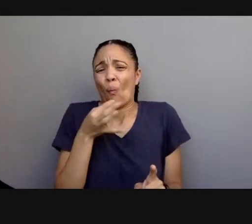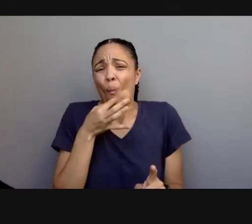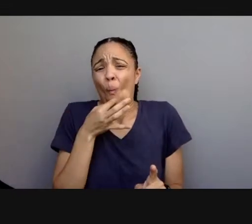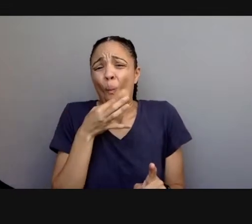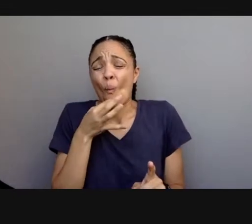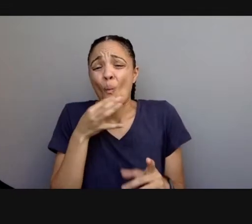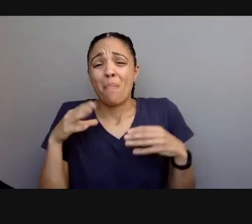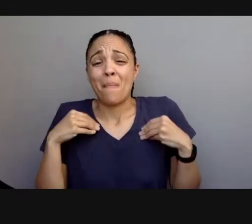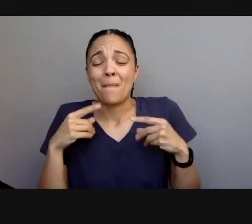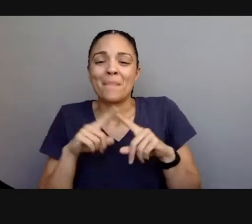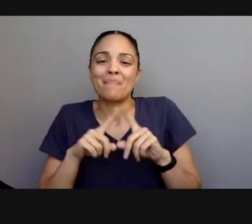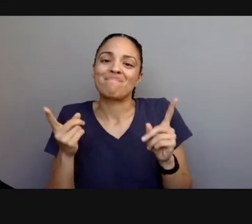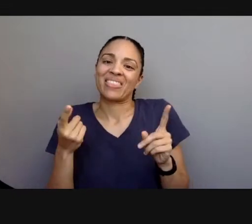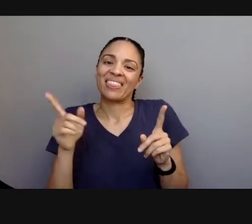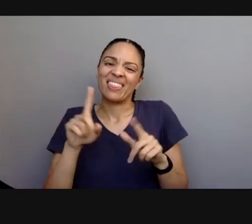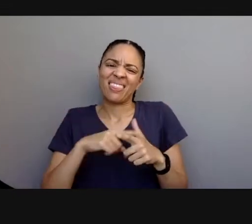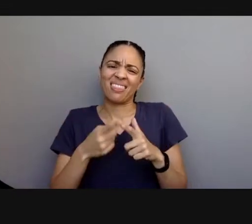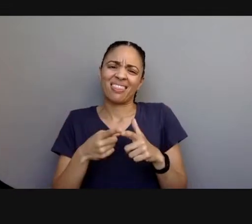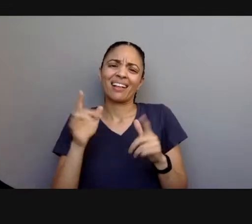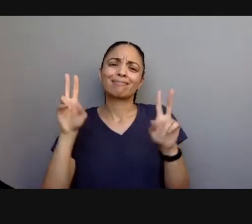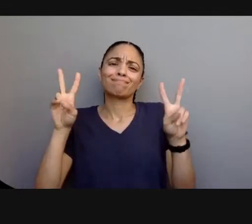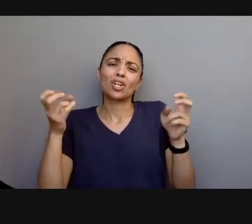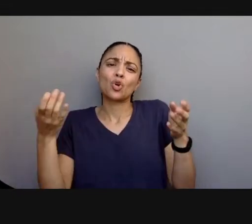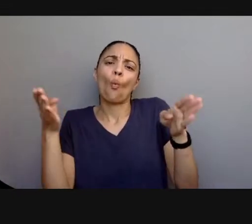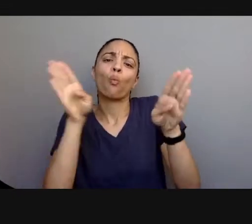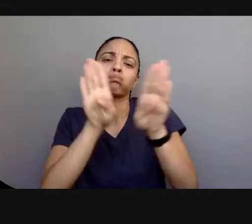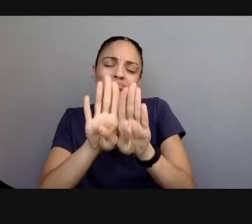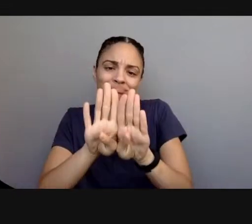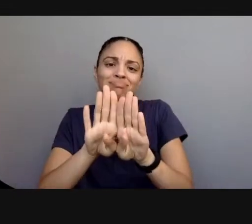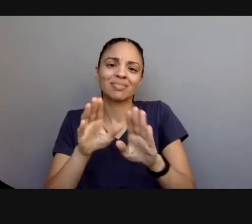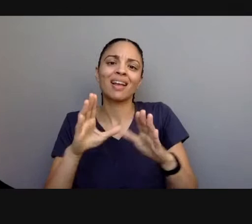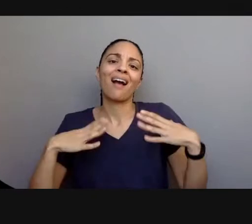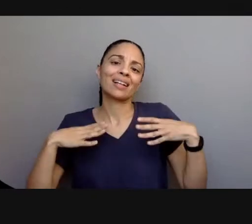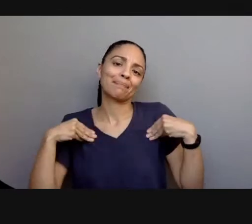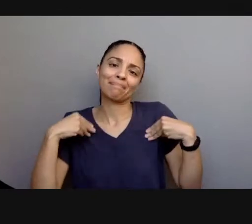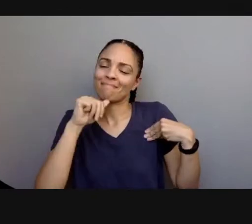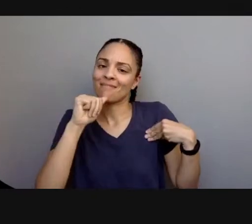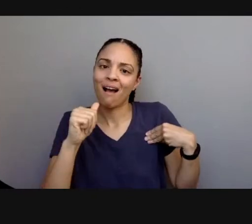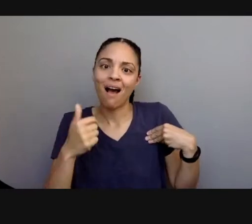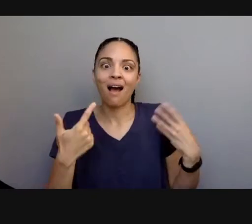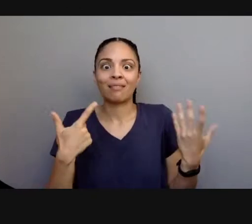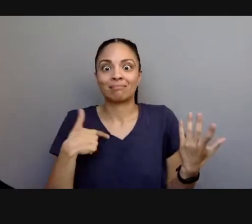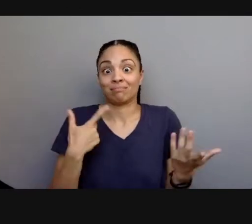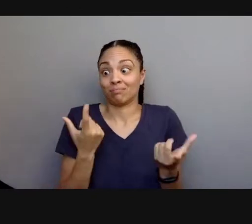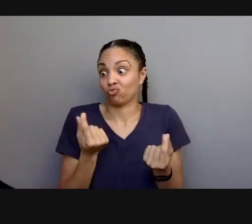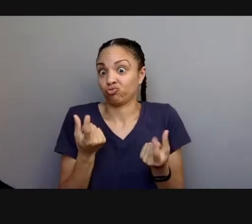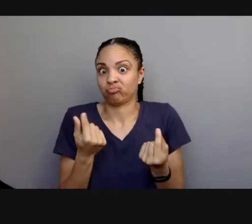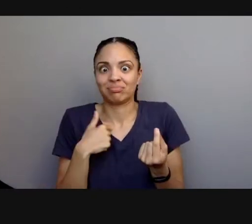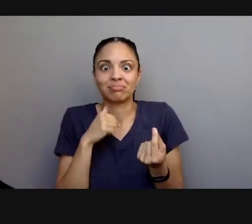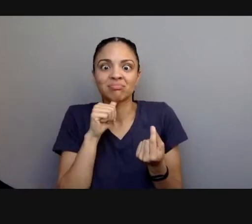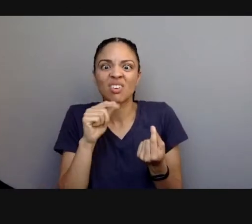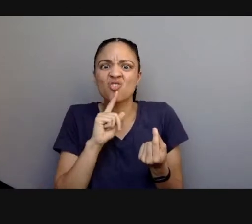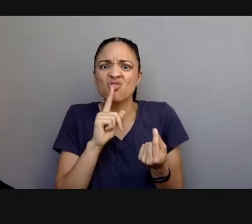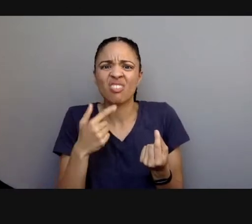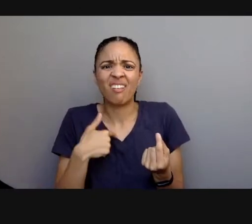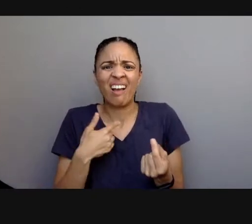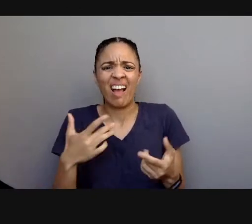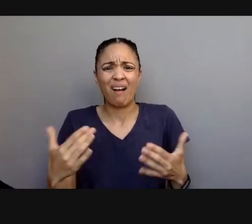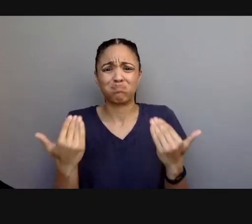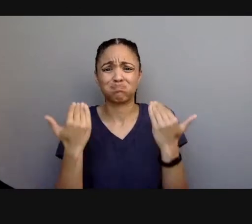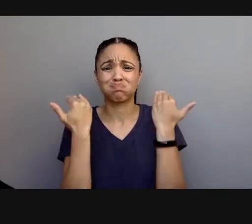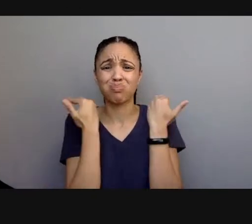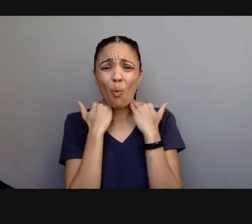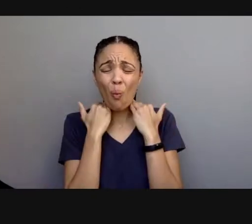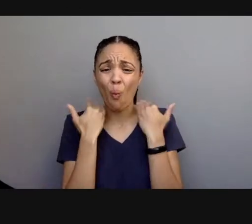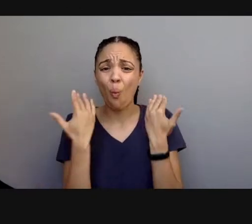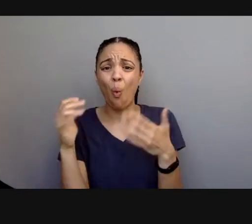dad and being like, I don't know what to do. I'm in New York City. I'm broke. And the path that I thought I trained this